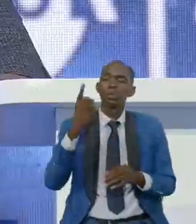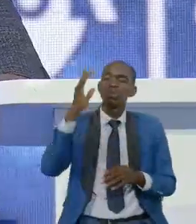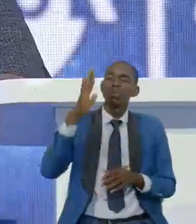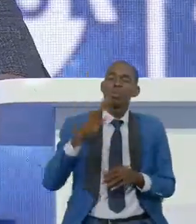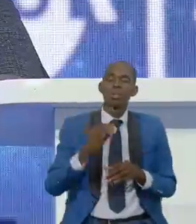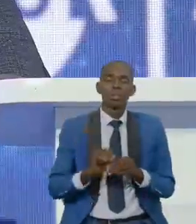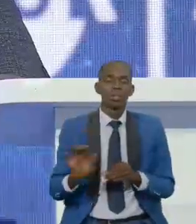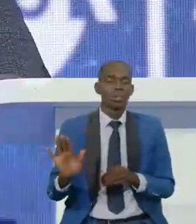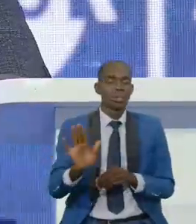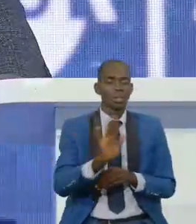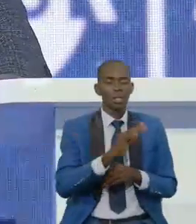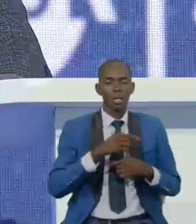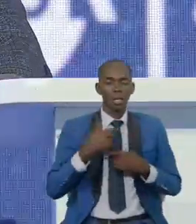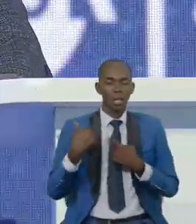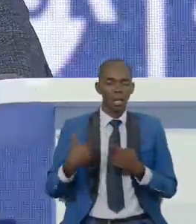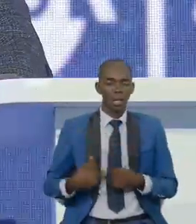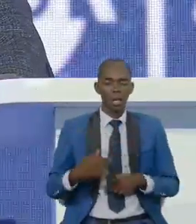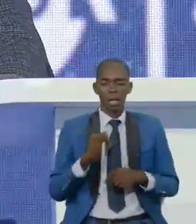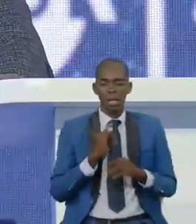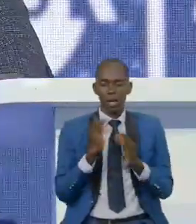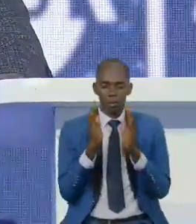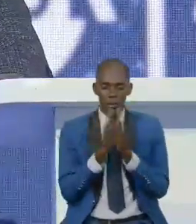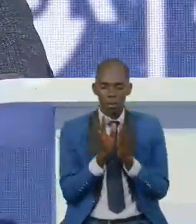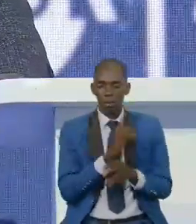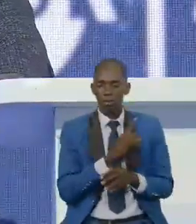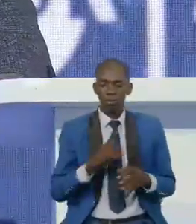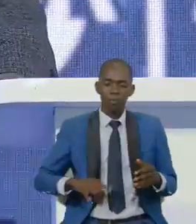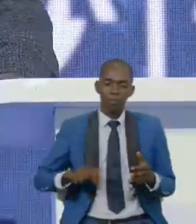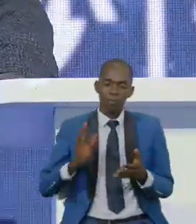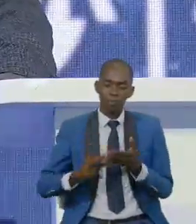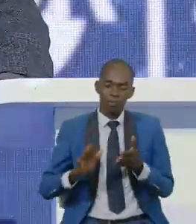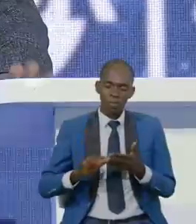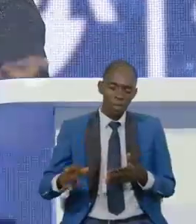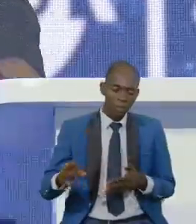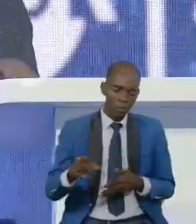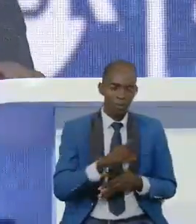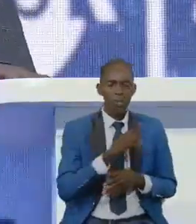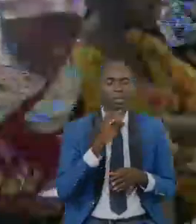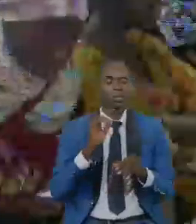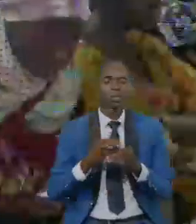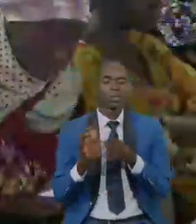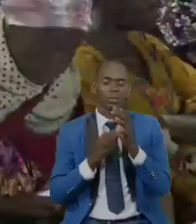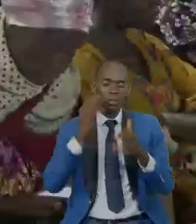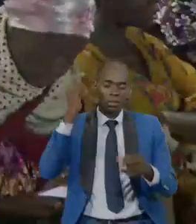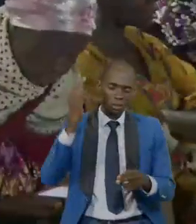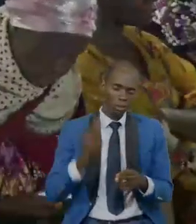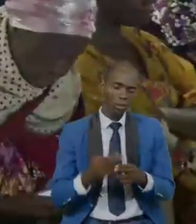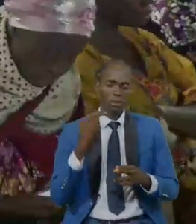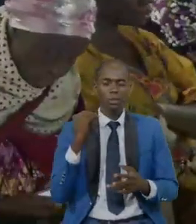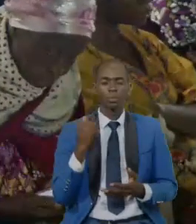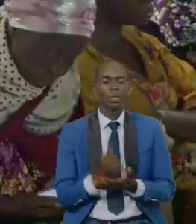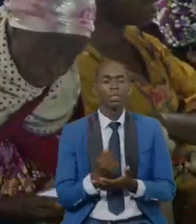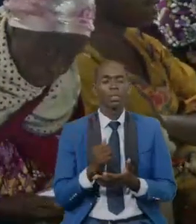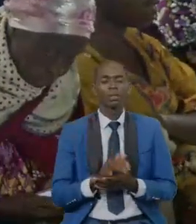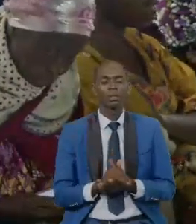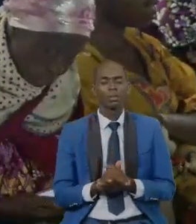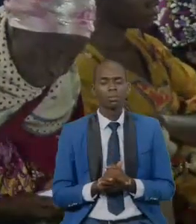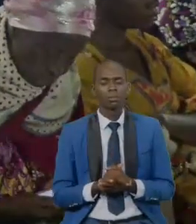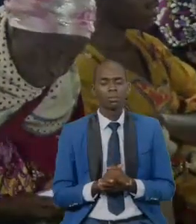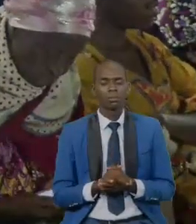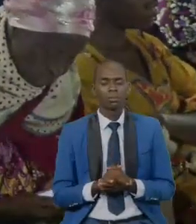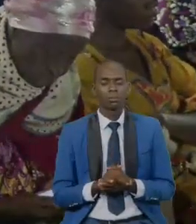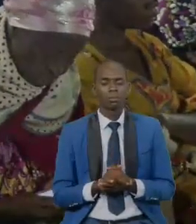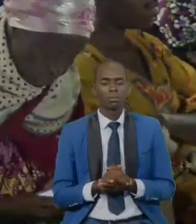I pray, Lord, forgive them, pardon them in Jesus' name.